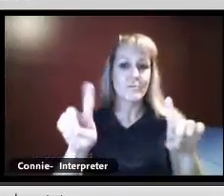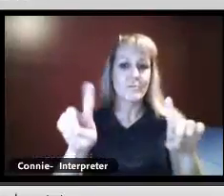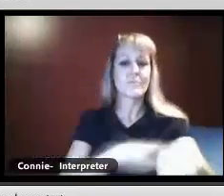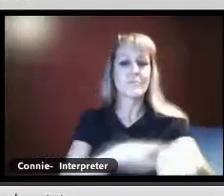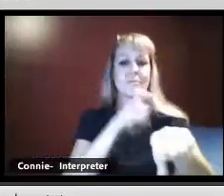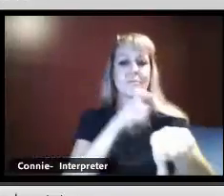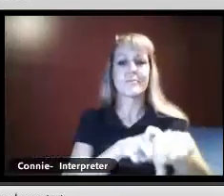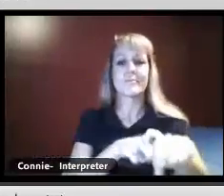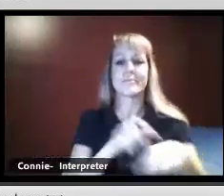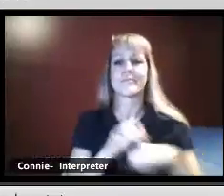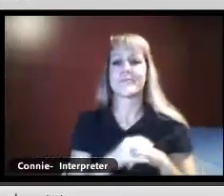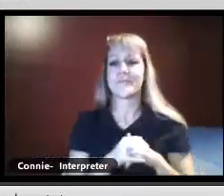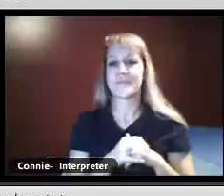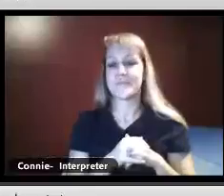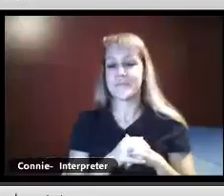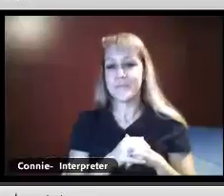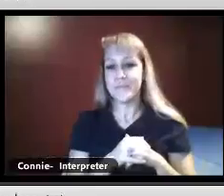time.